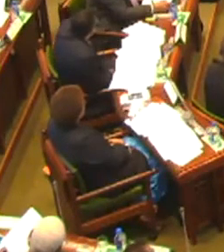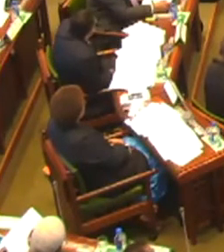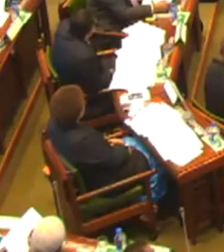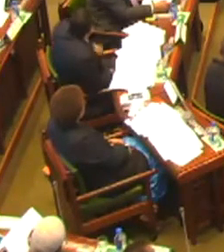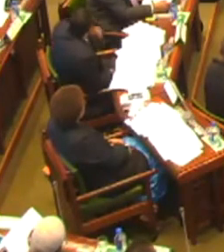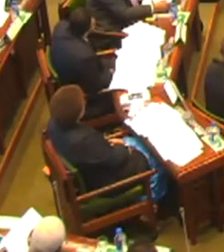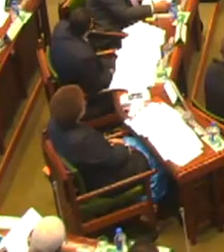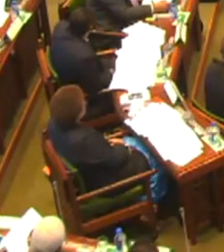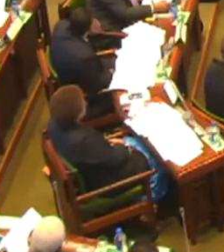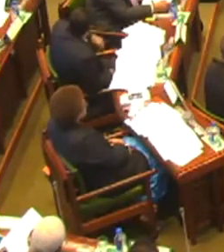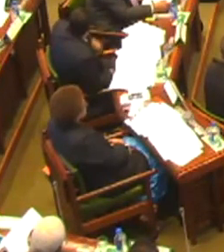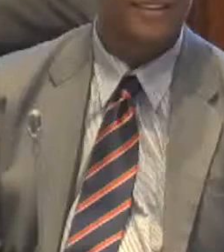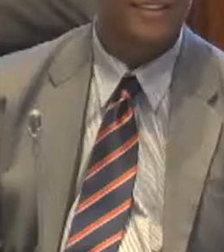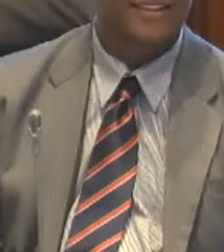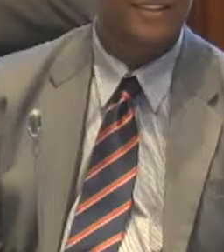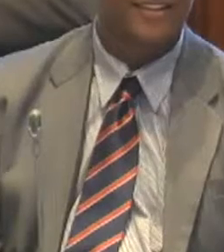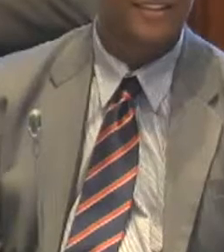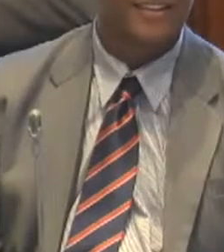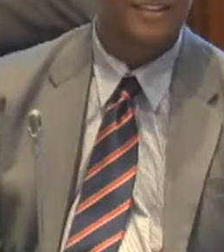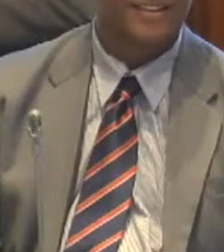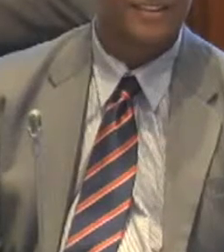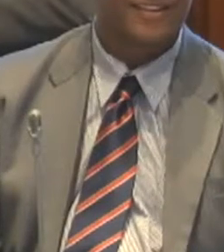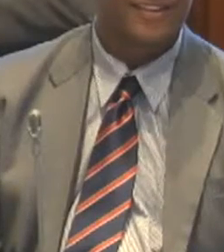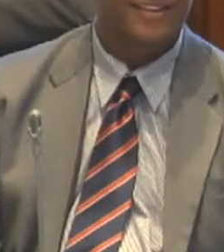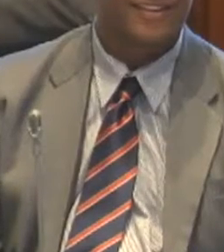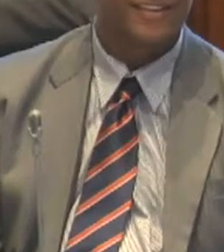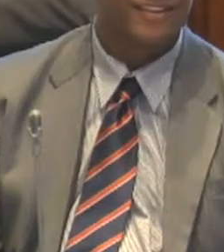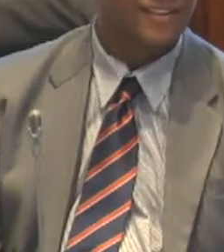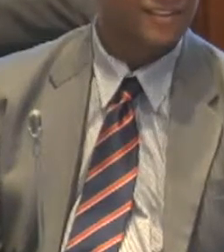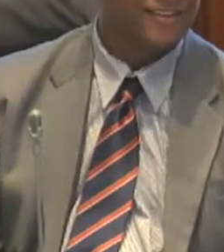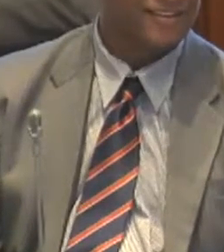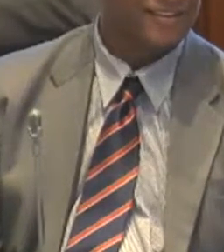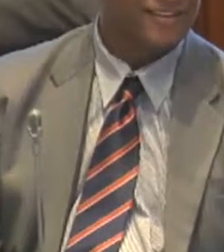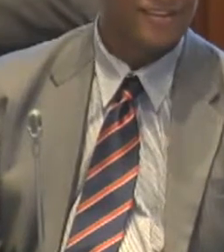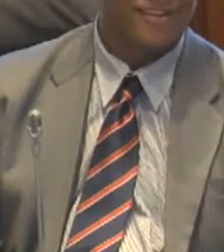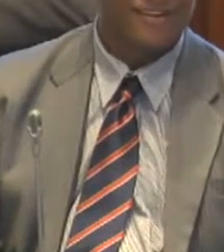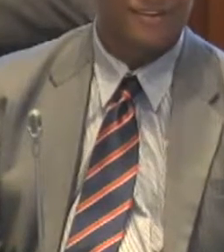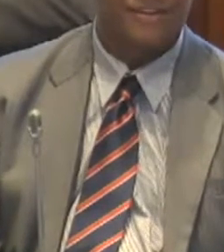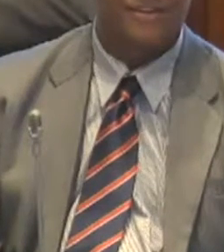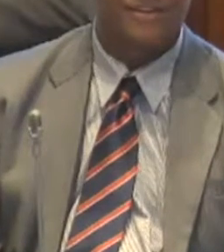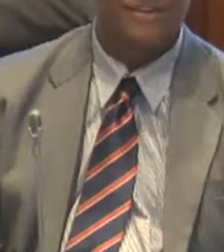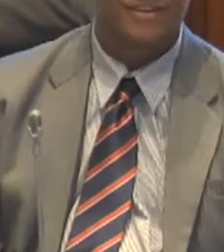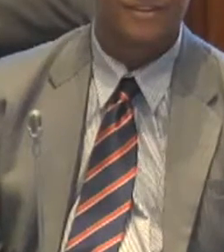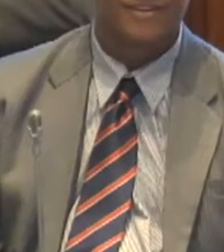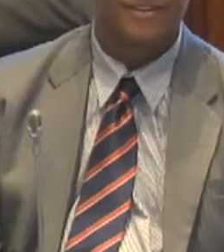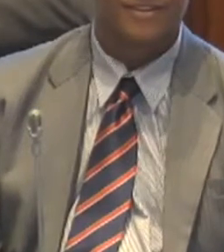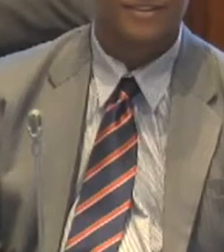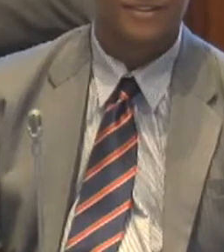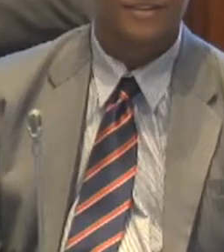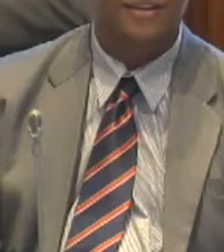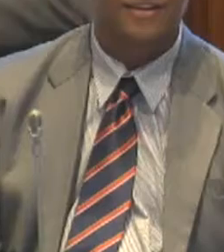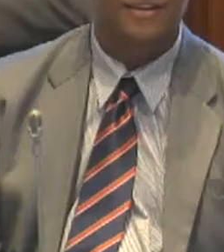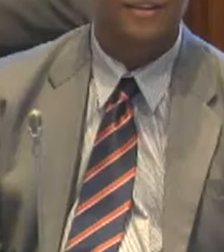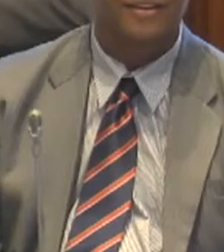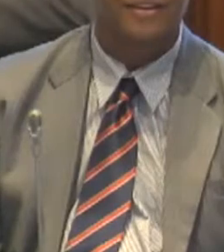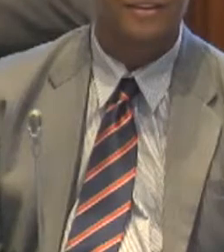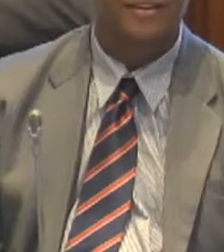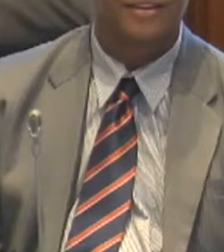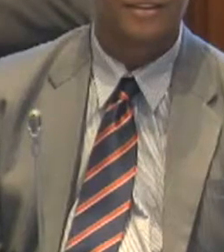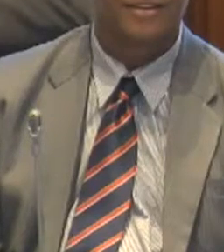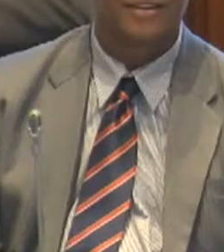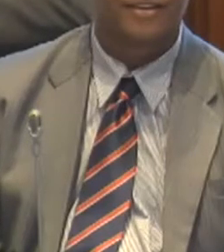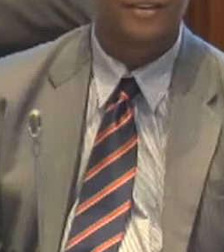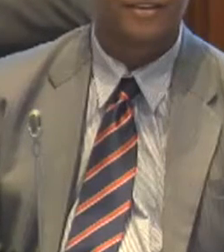online for participating in this competition on other format prior to